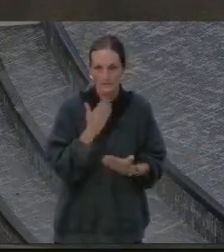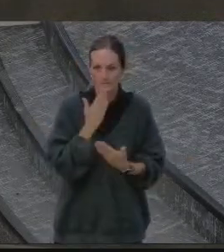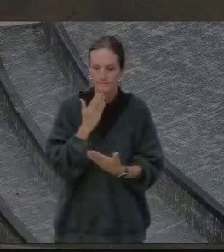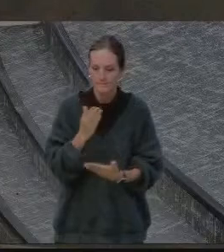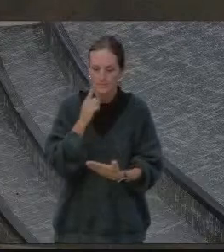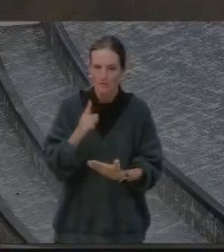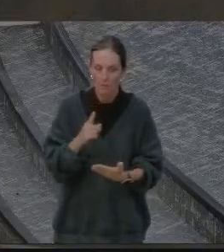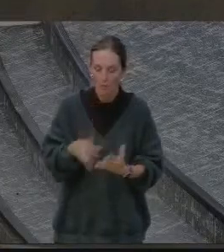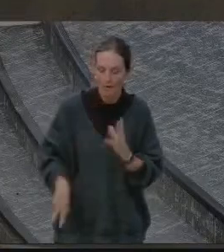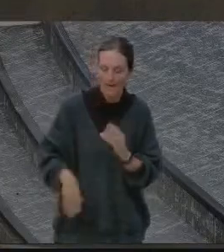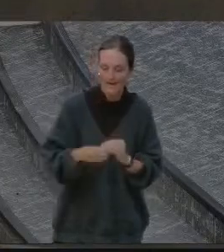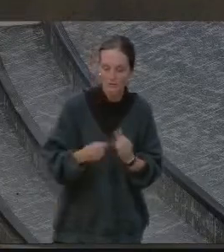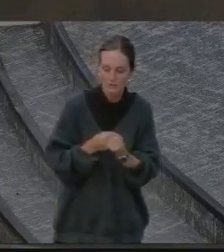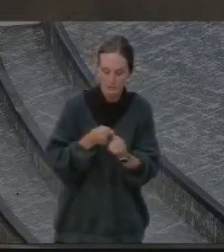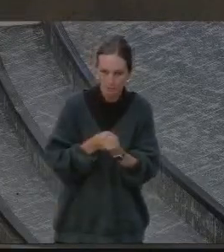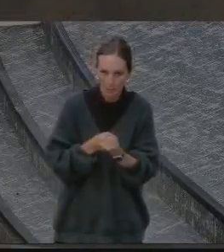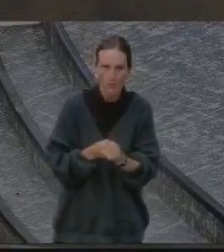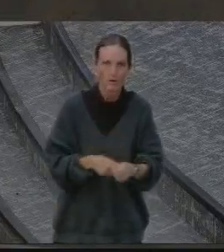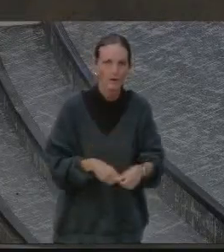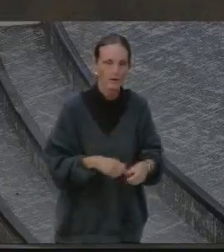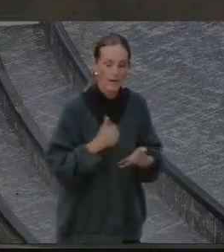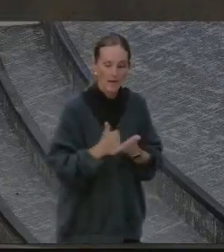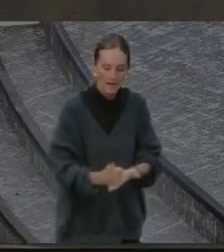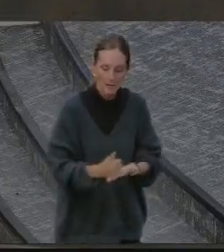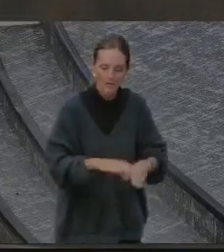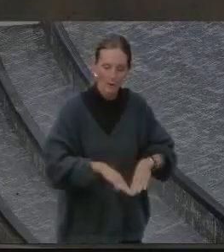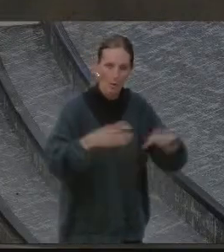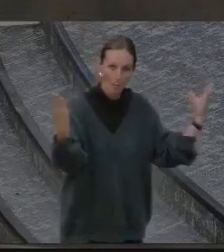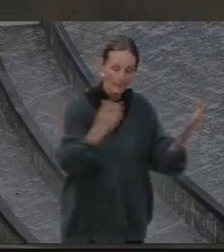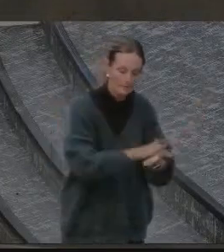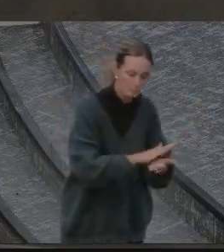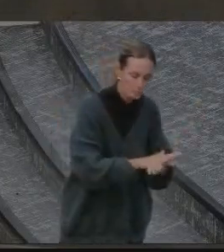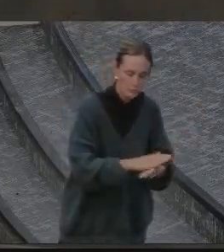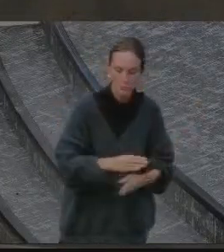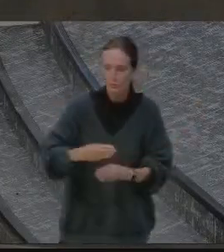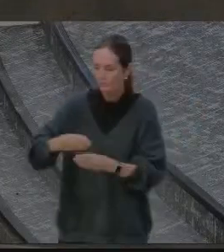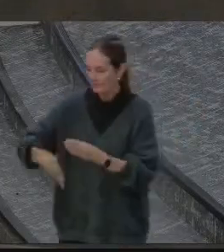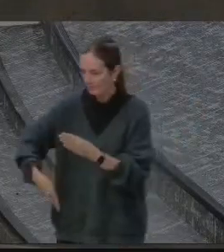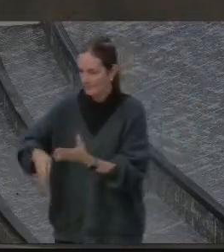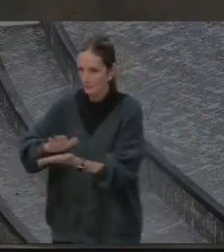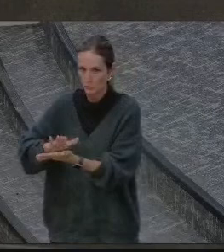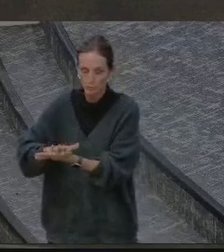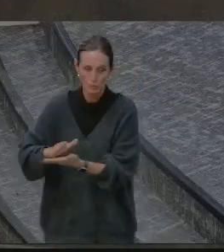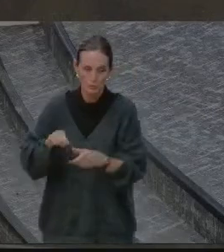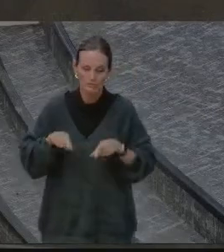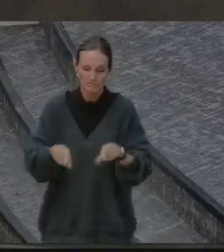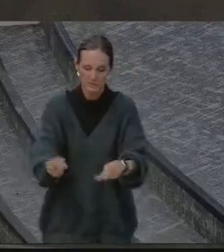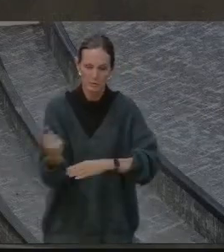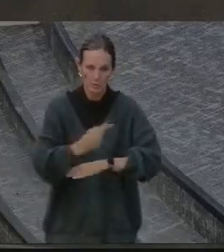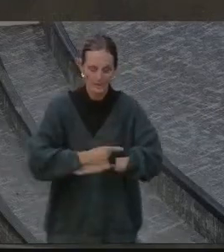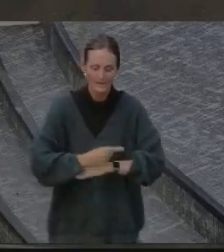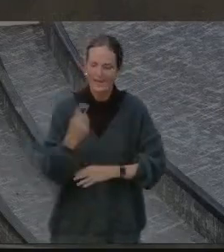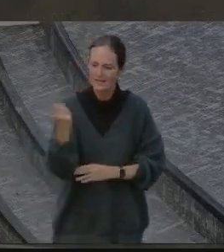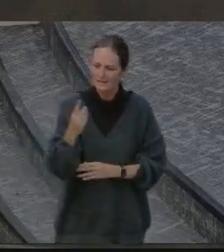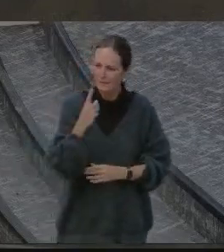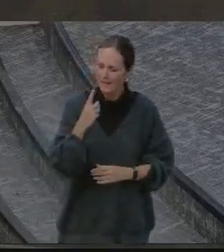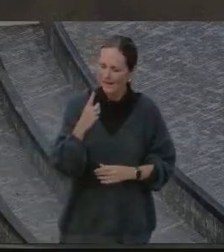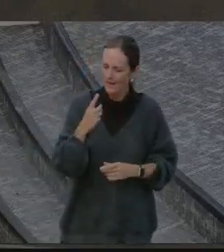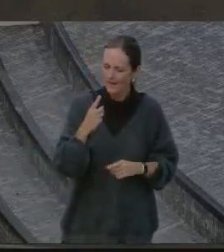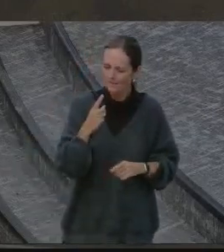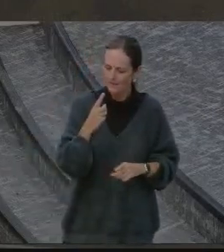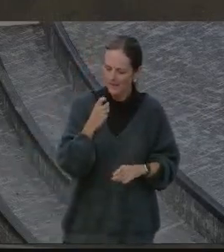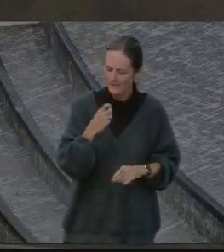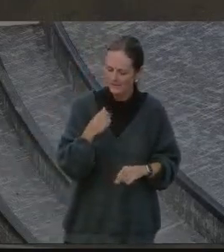was opening school, dismissing school, and just throughout the day. One of the things that someone did ask me about is that we